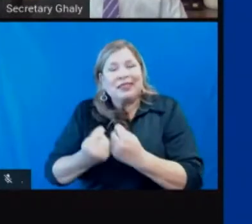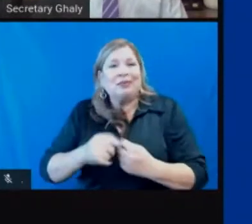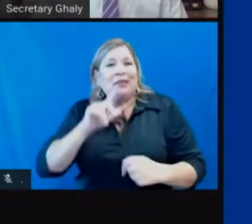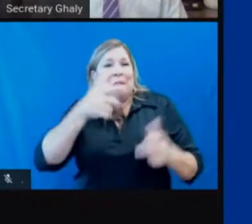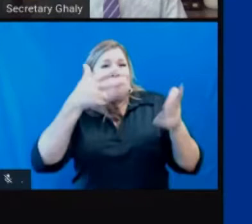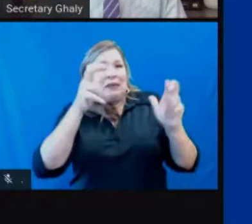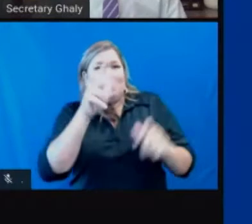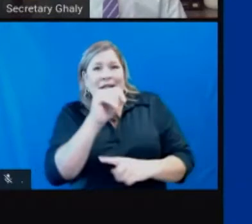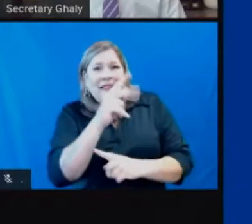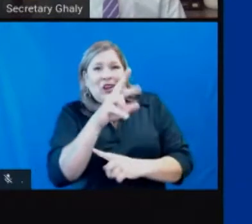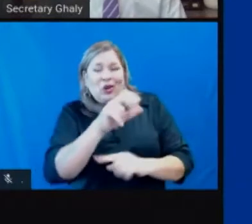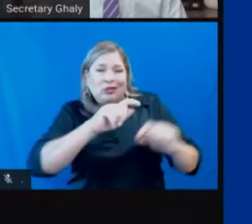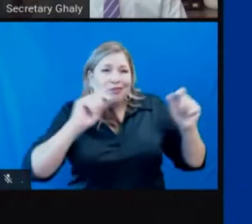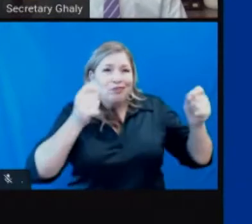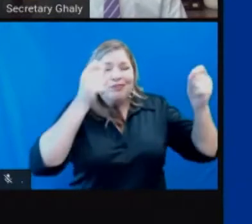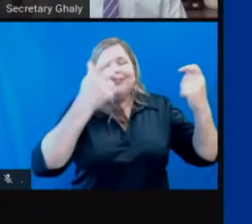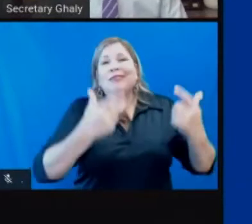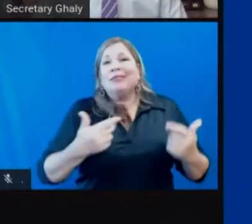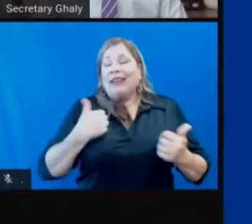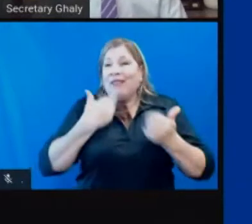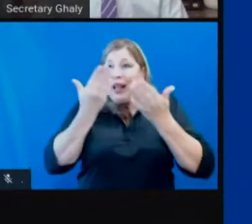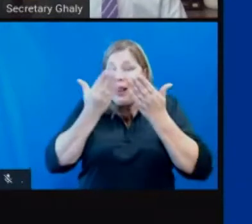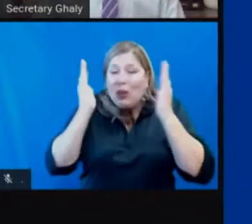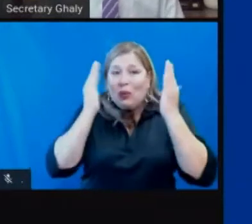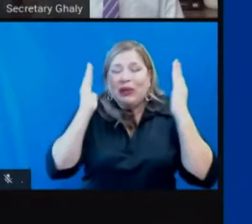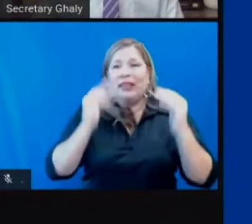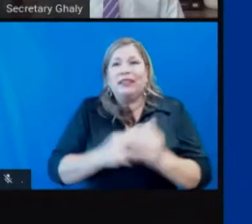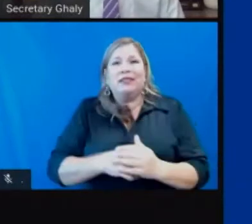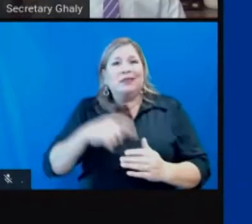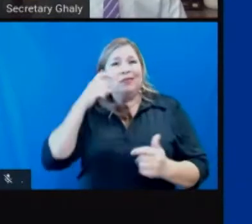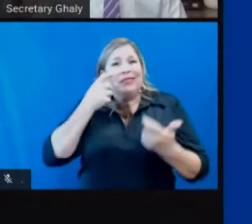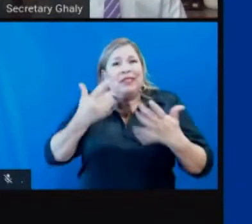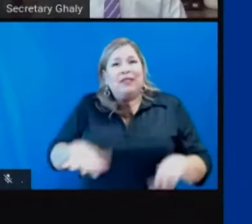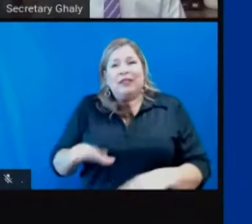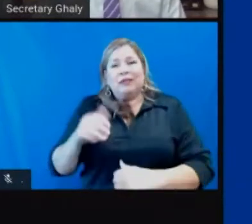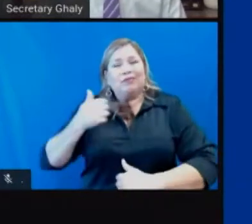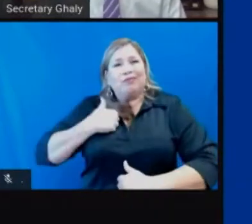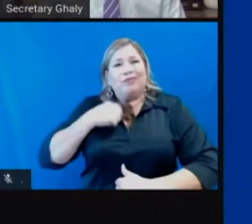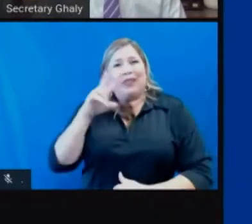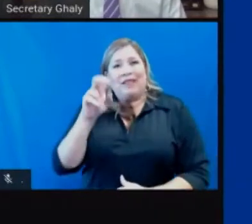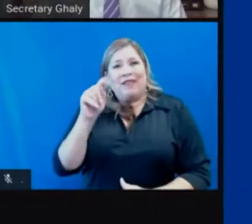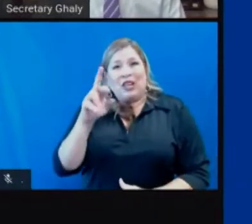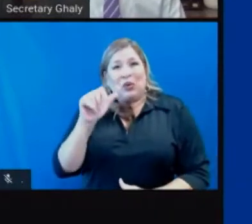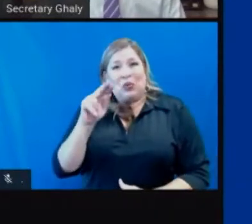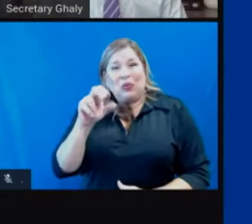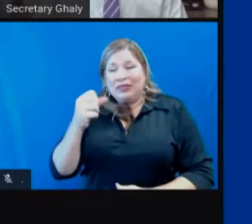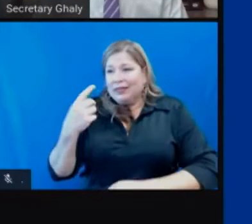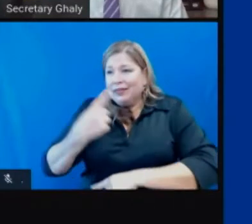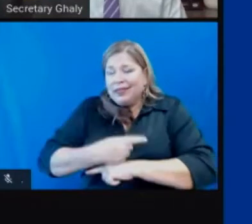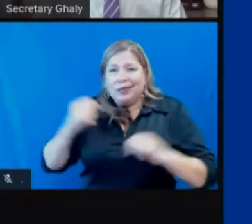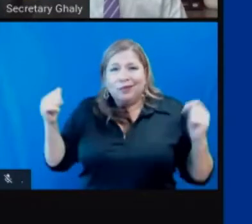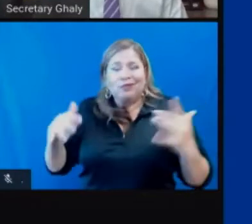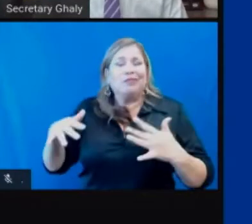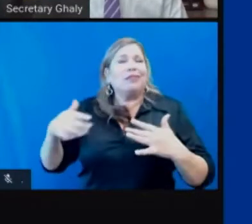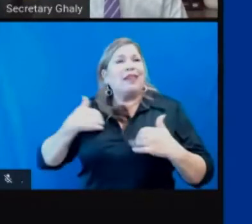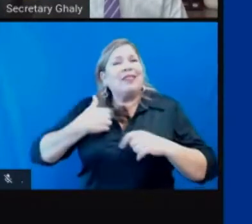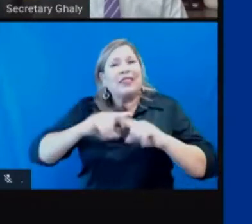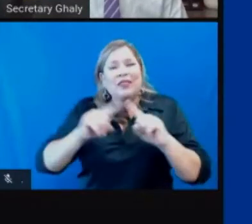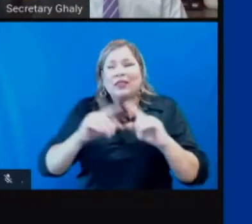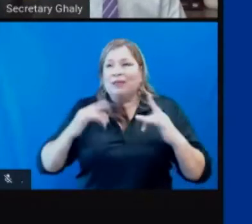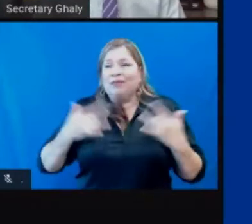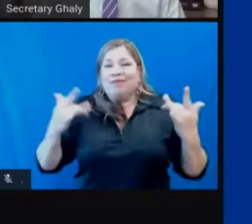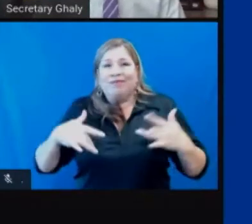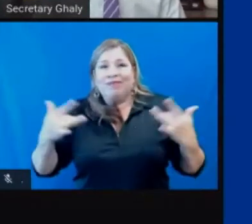Halloween. We just exited Veterans Day. We're looking forward to other future events and activities as we go